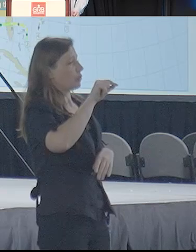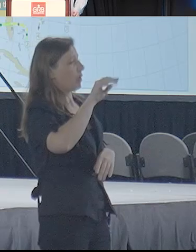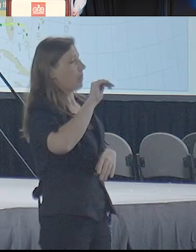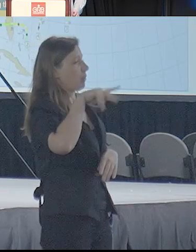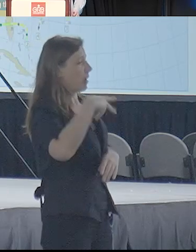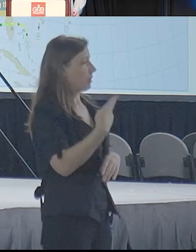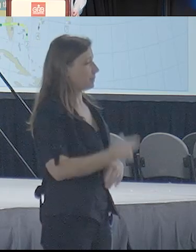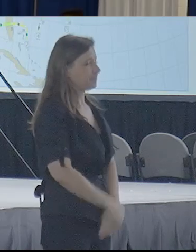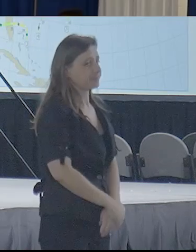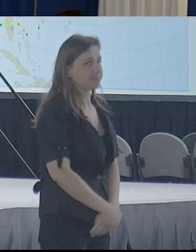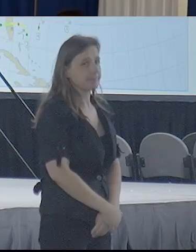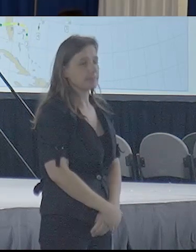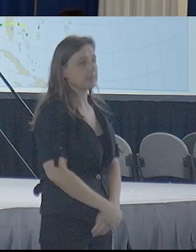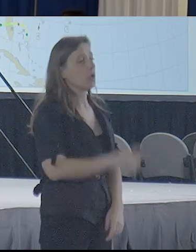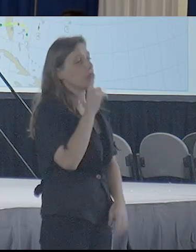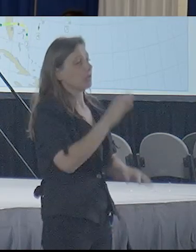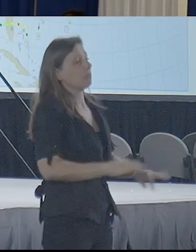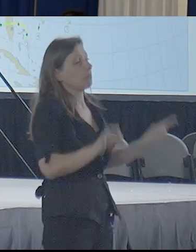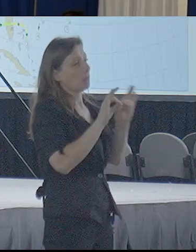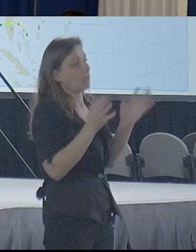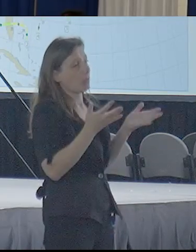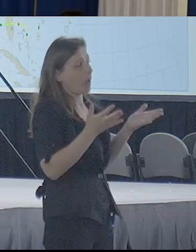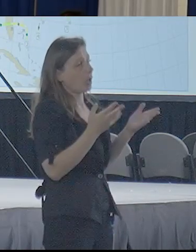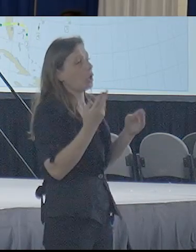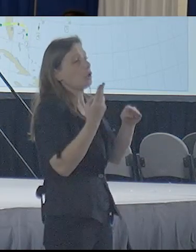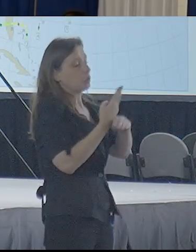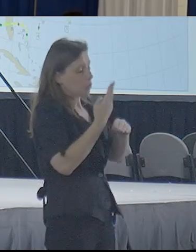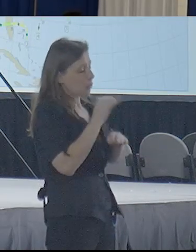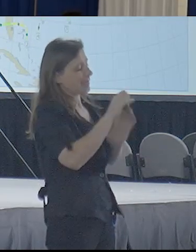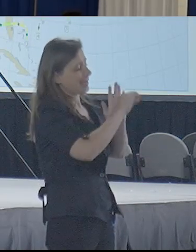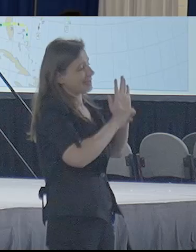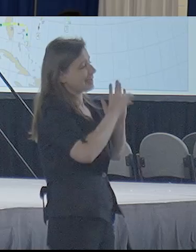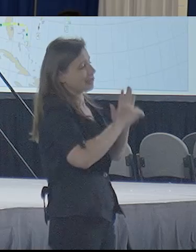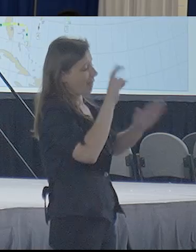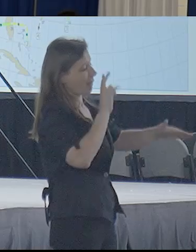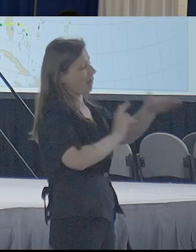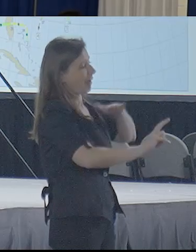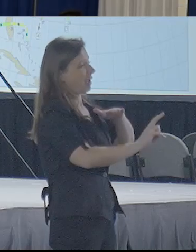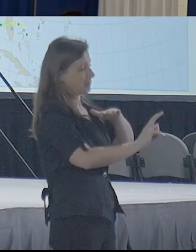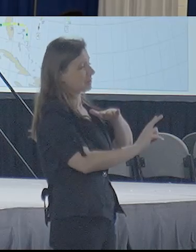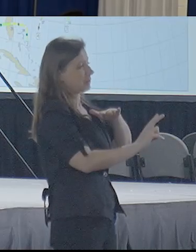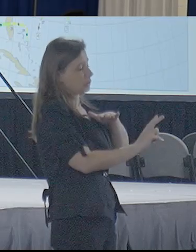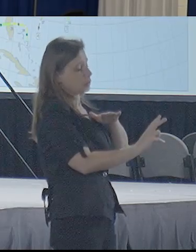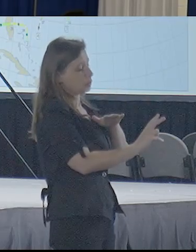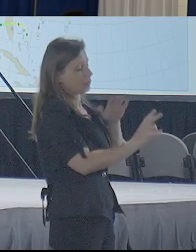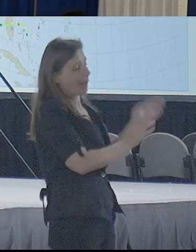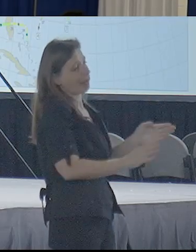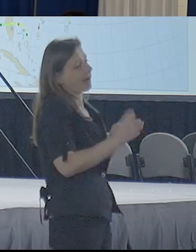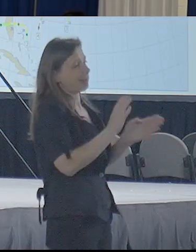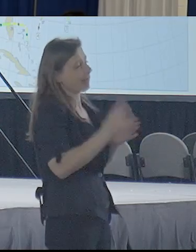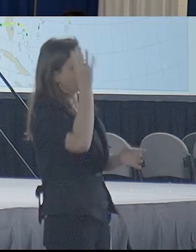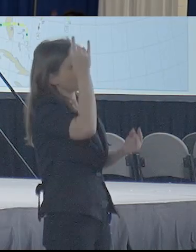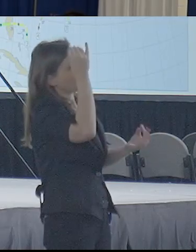metro area. So it's really important that you use the seasonal forecast as, to get ready. Think about